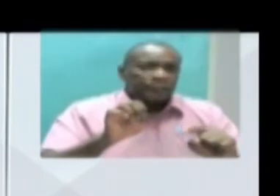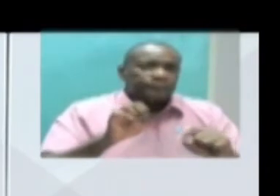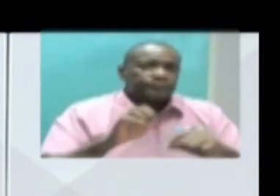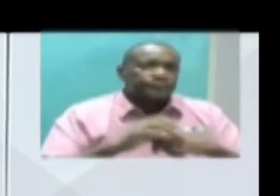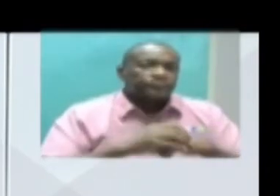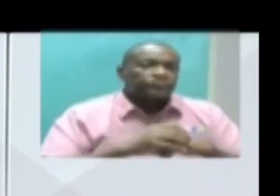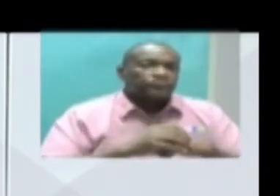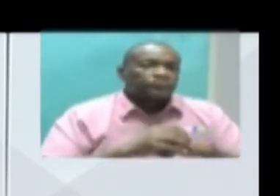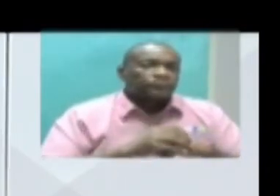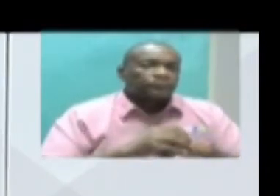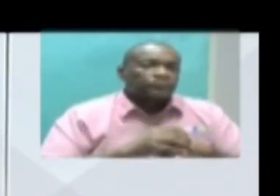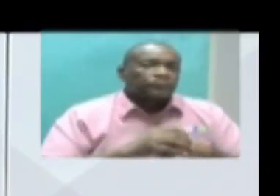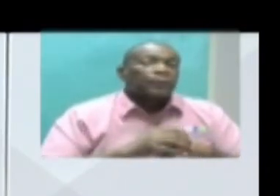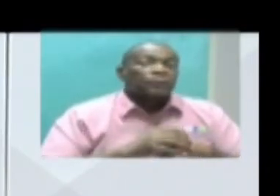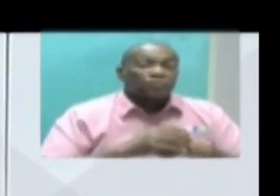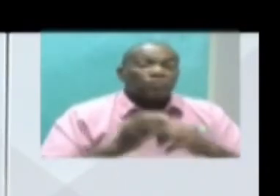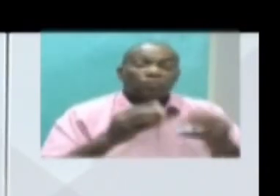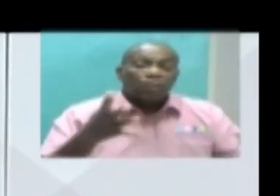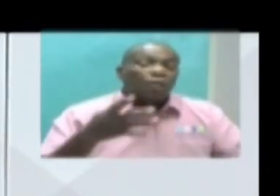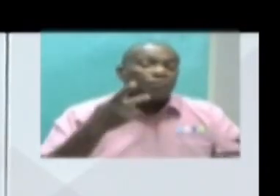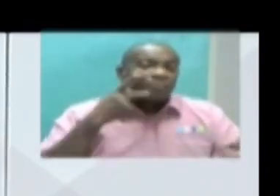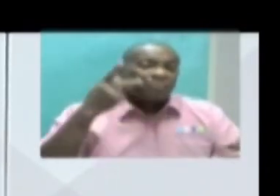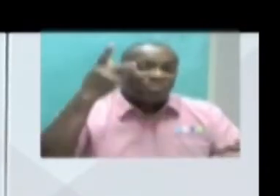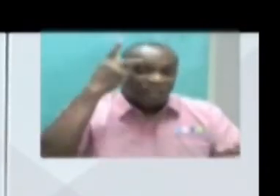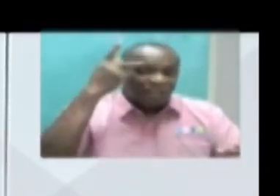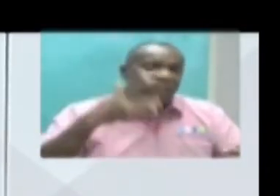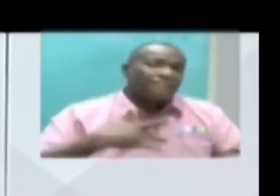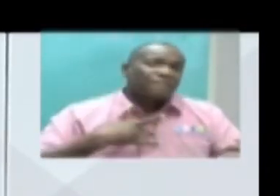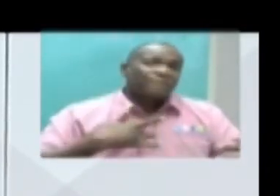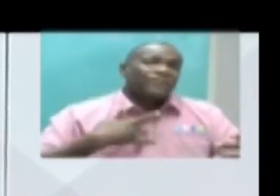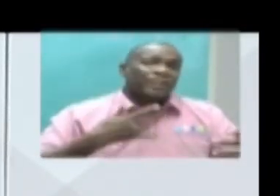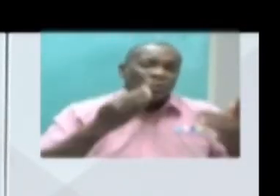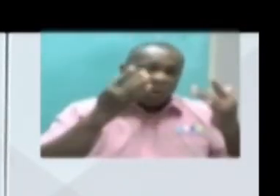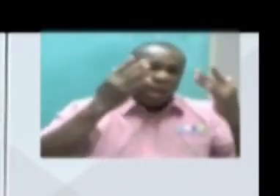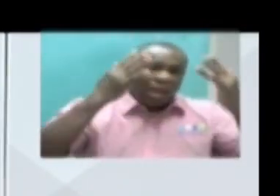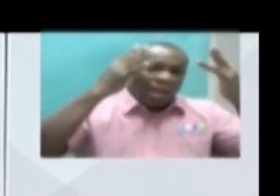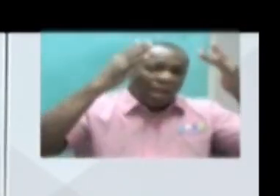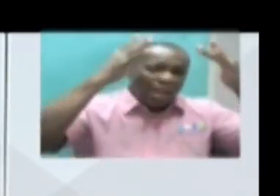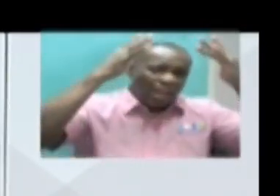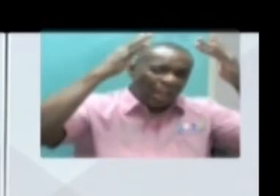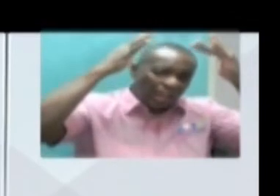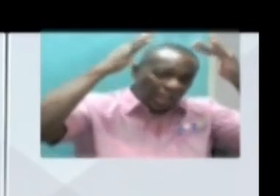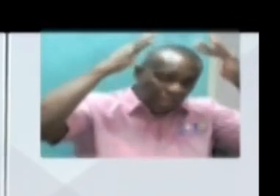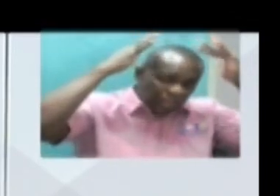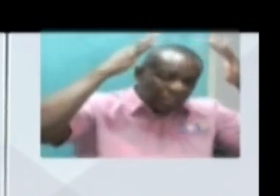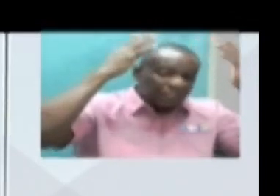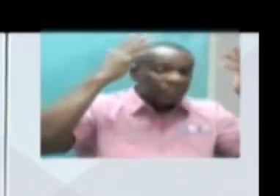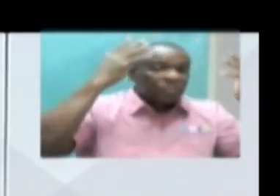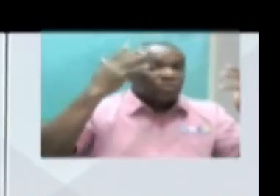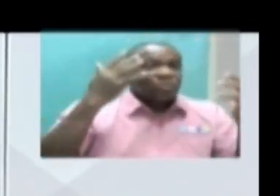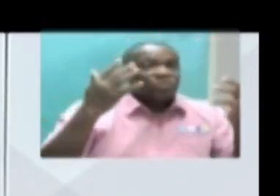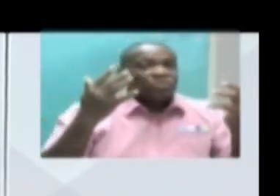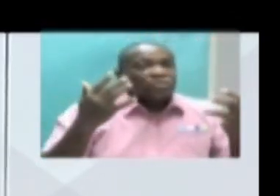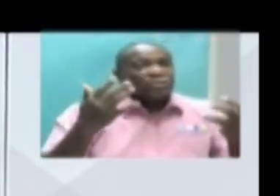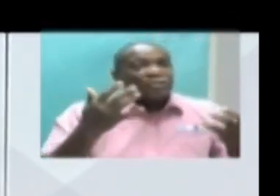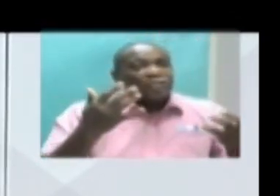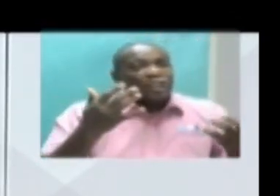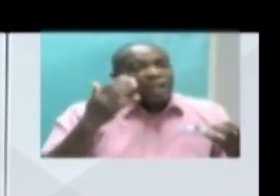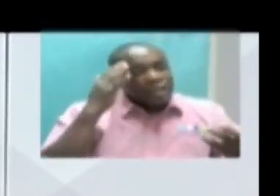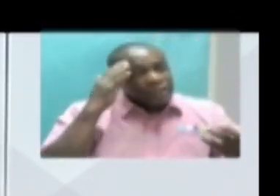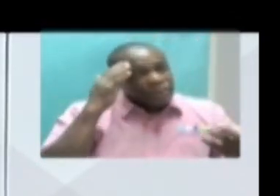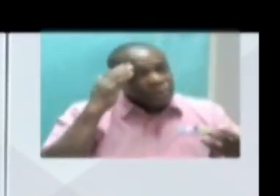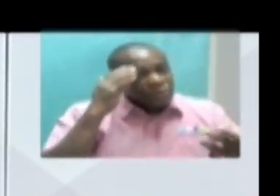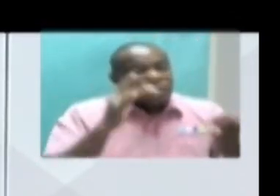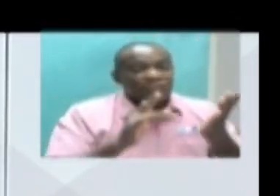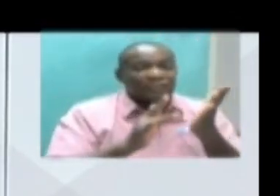like to a lot of parents. And I'm not trivializing the entire landscape of technology and how